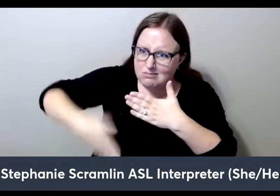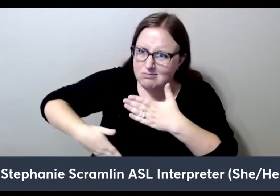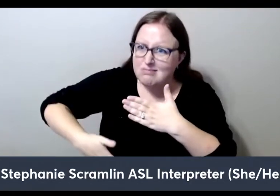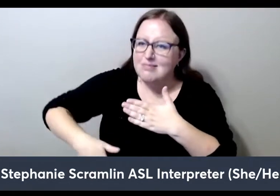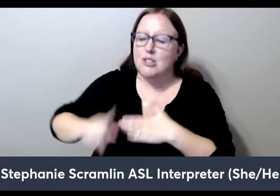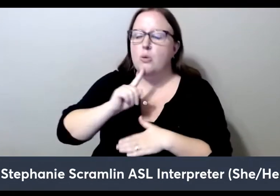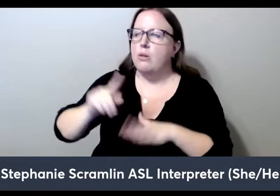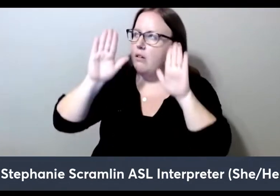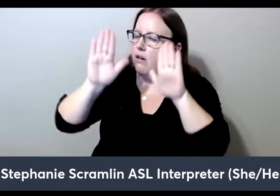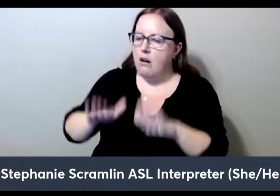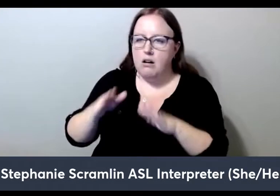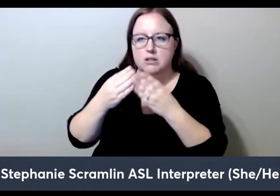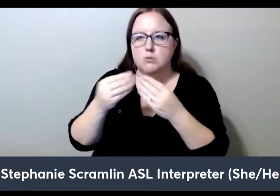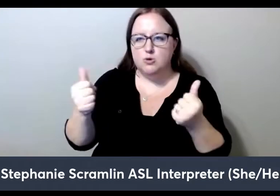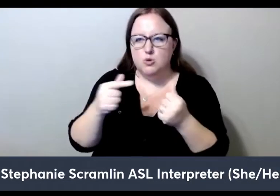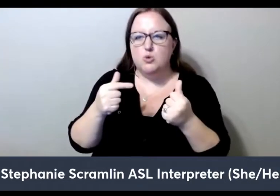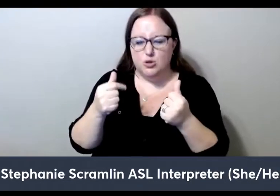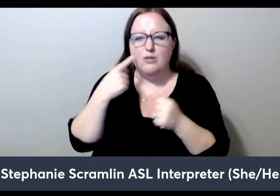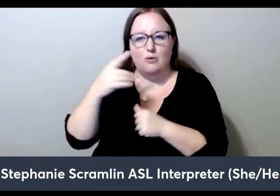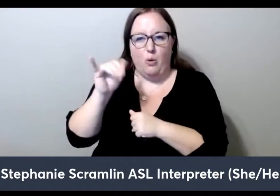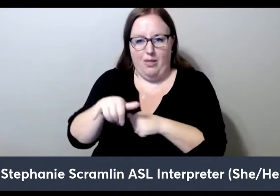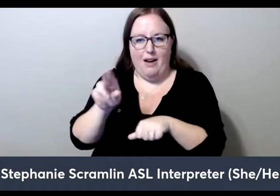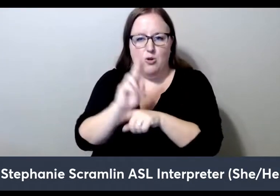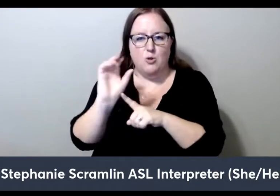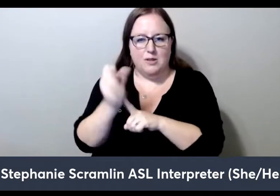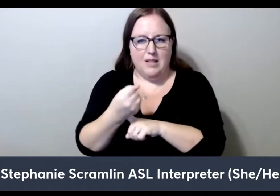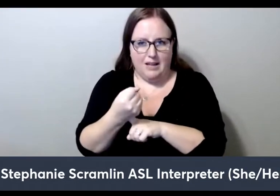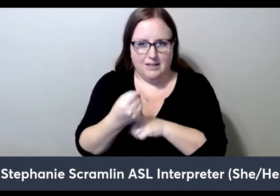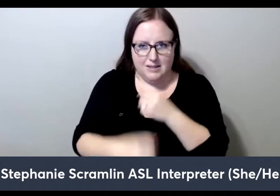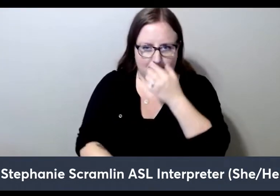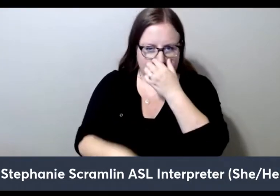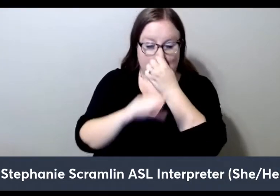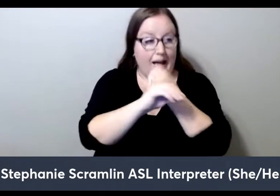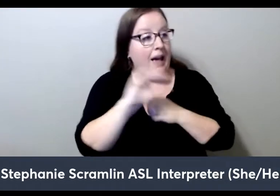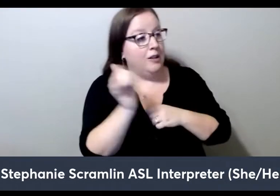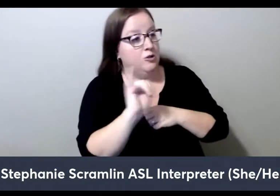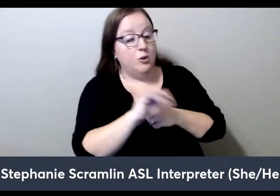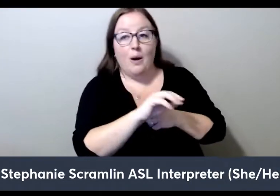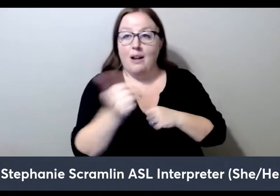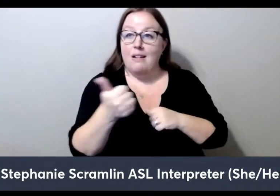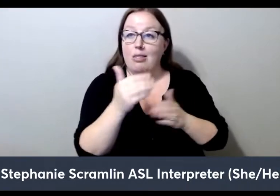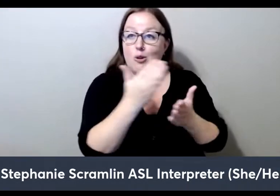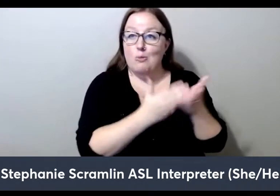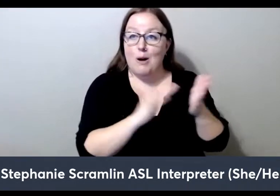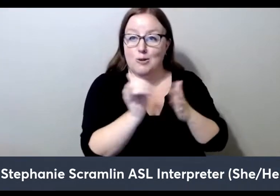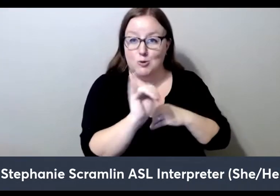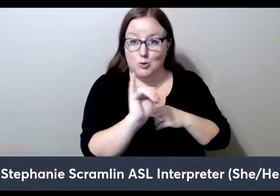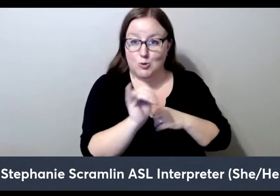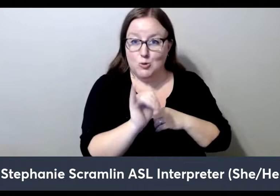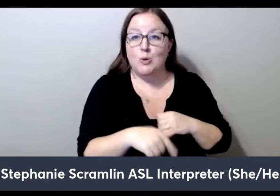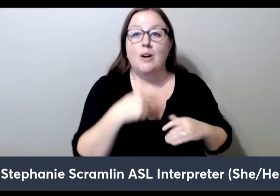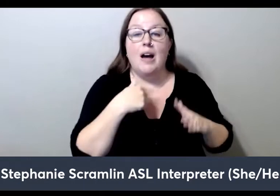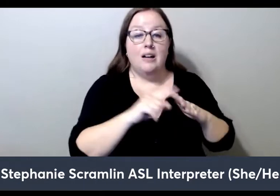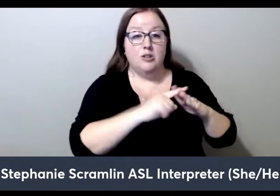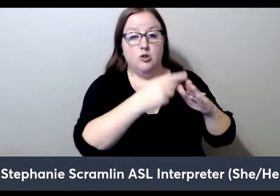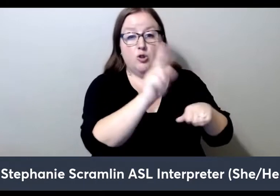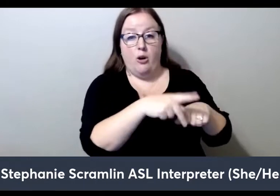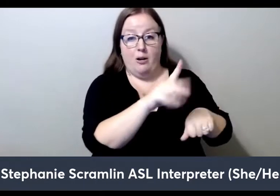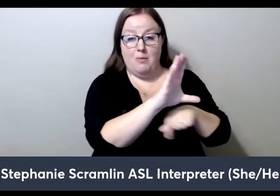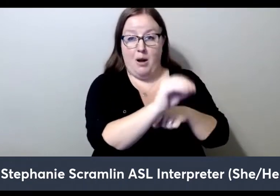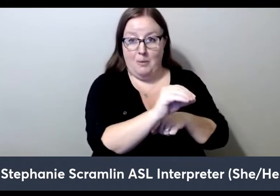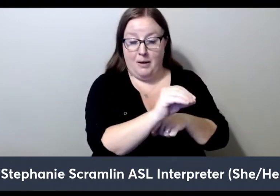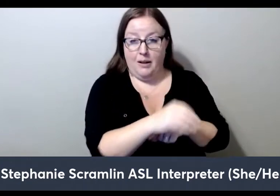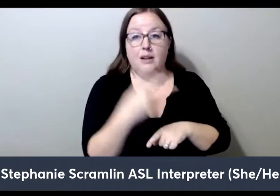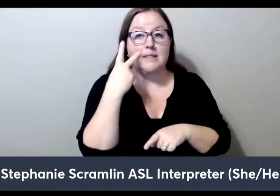fantastic solution to solve that use case. Well, and this makes me think of another aspect too, because I've been at a startup where I've seen the data